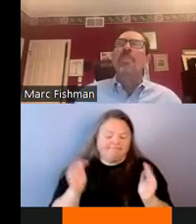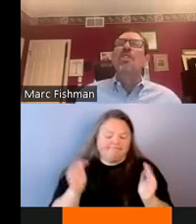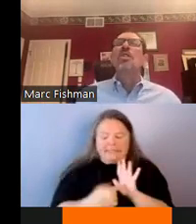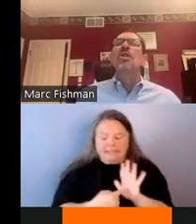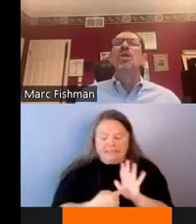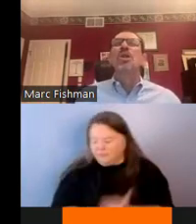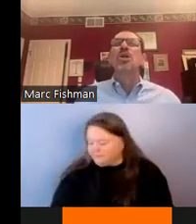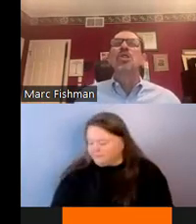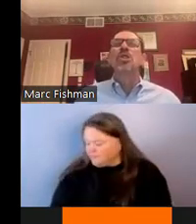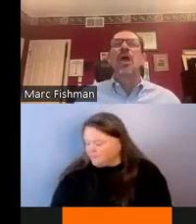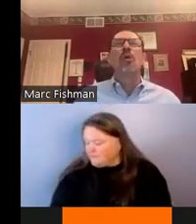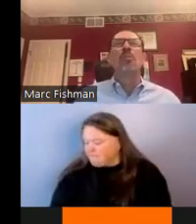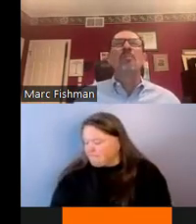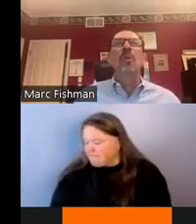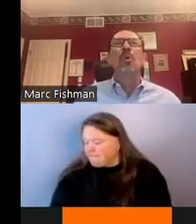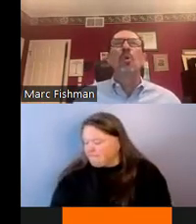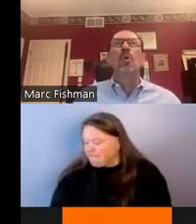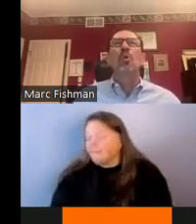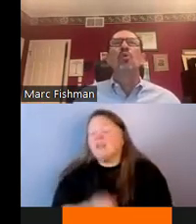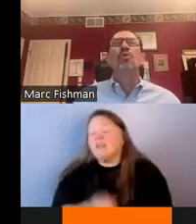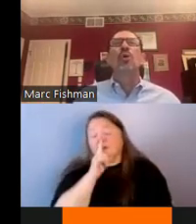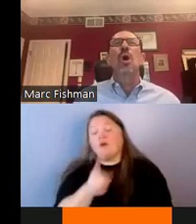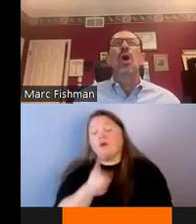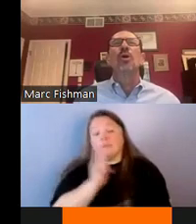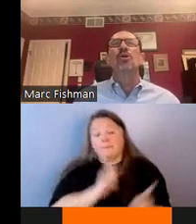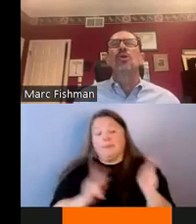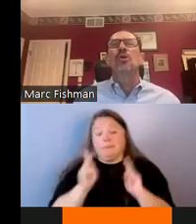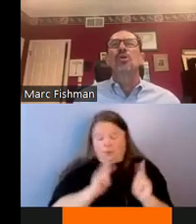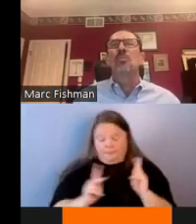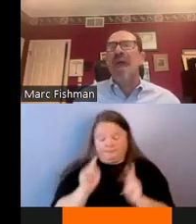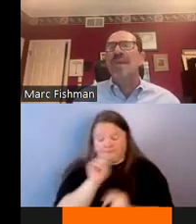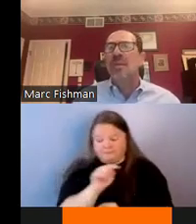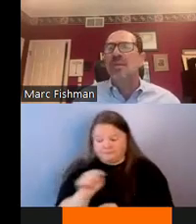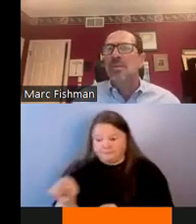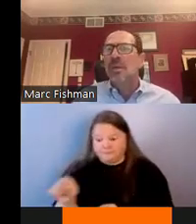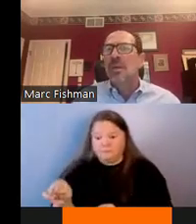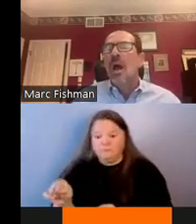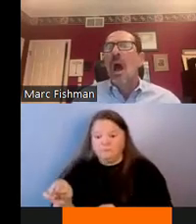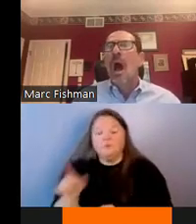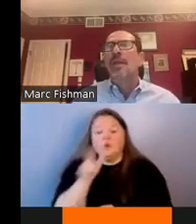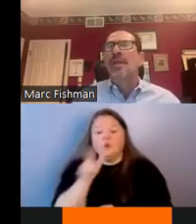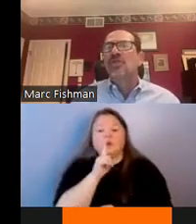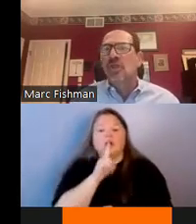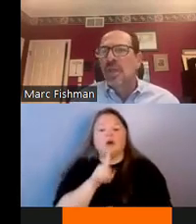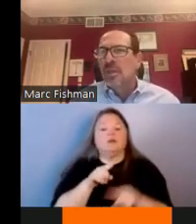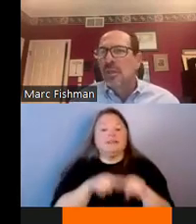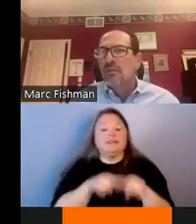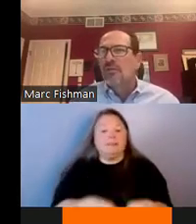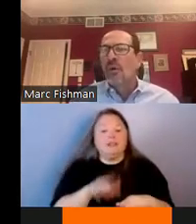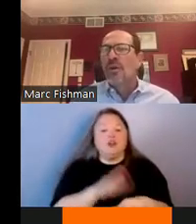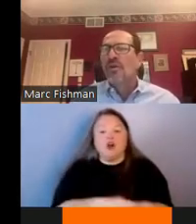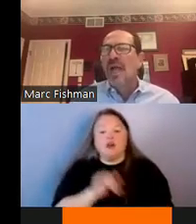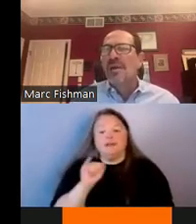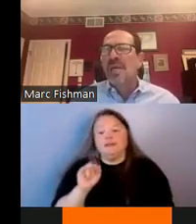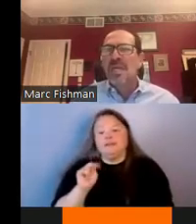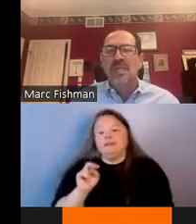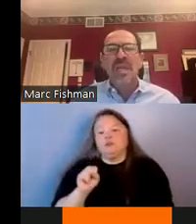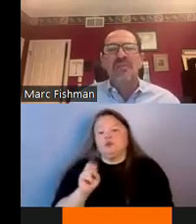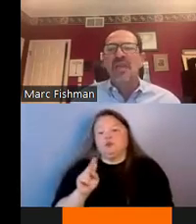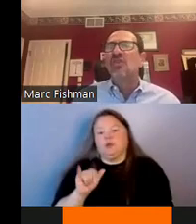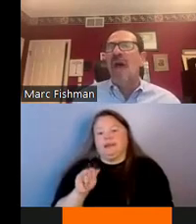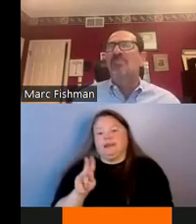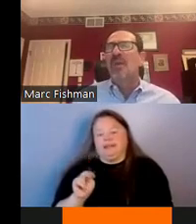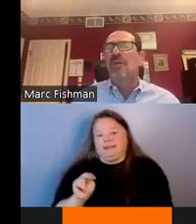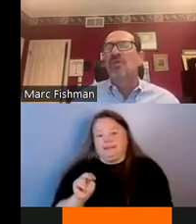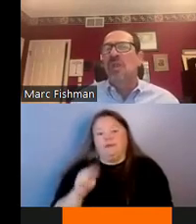it. There are people who are dependent on insulin for their diabetes,